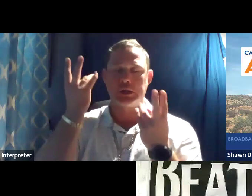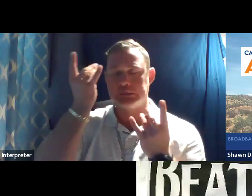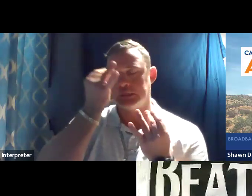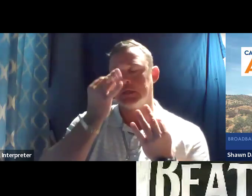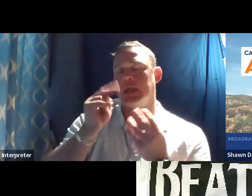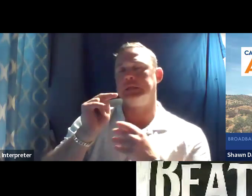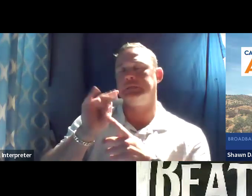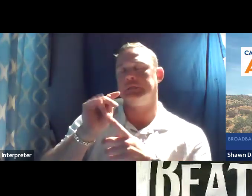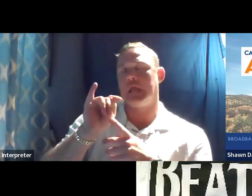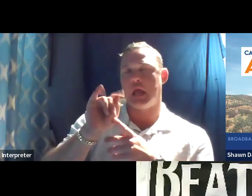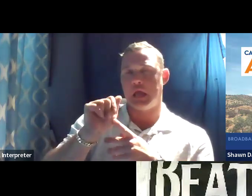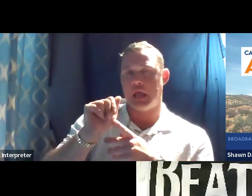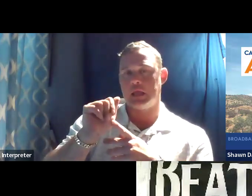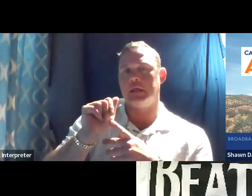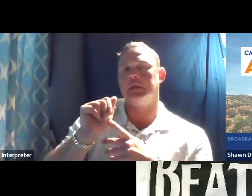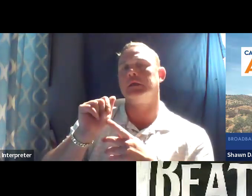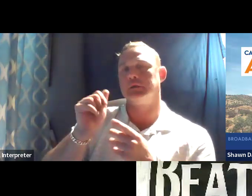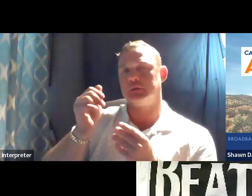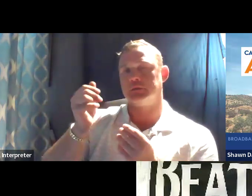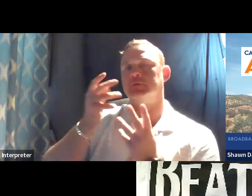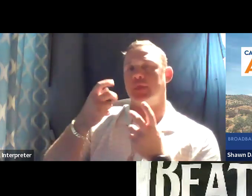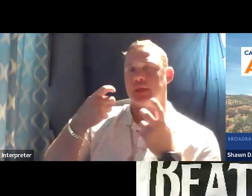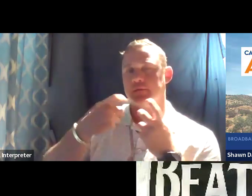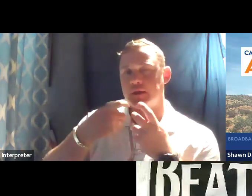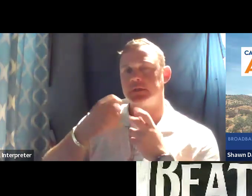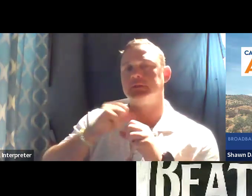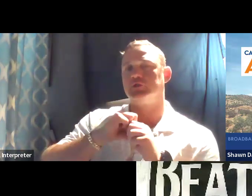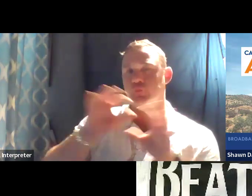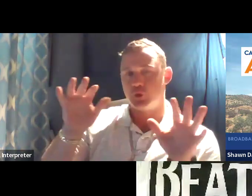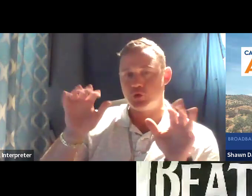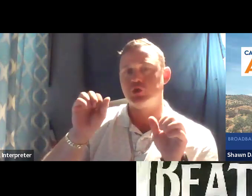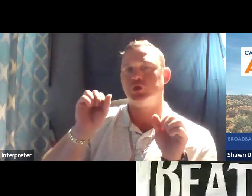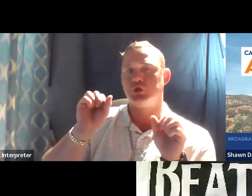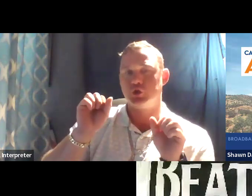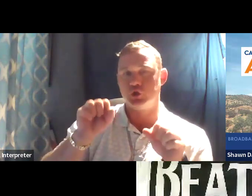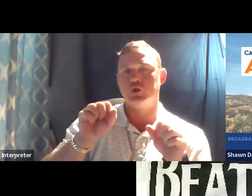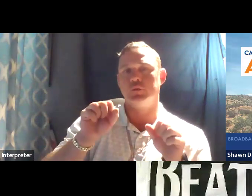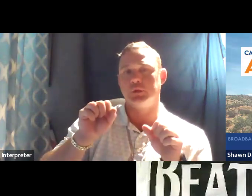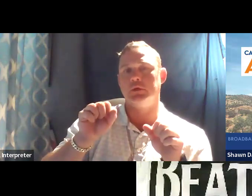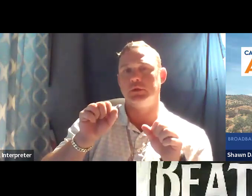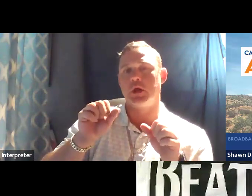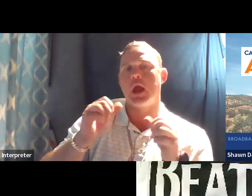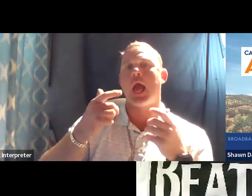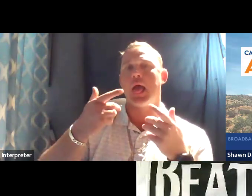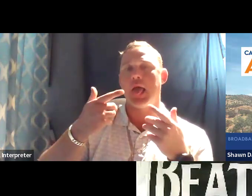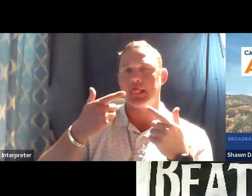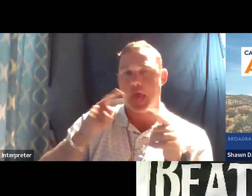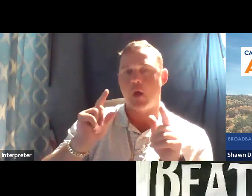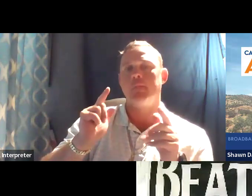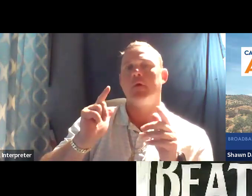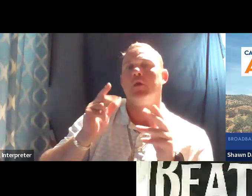NTIA has indicated that device distribution could be allowable excuse or allowable use